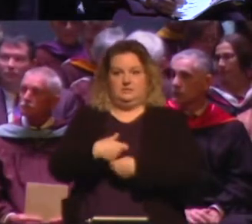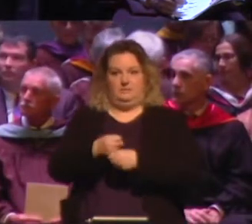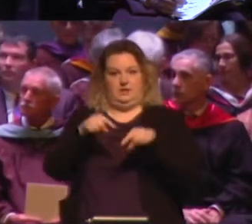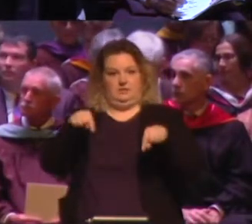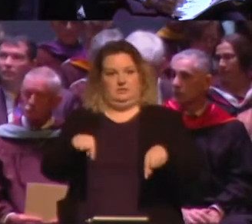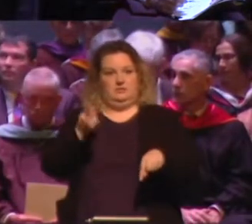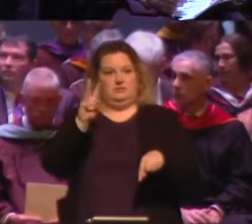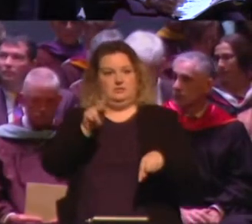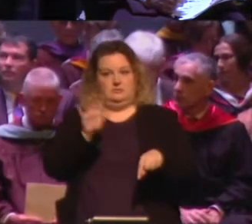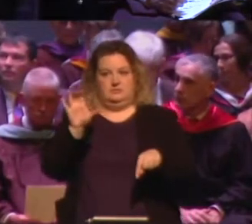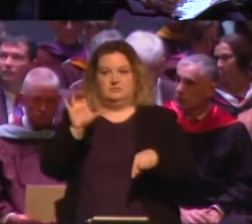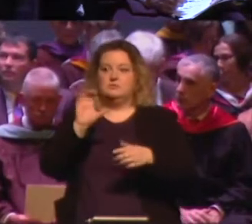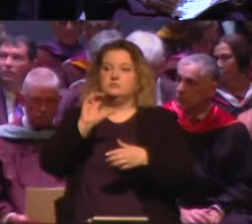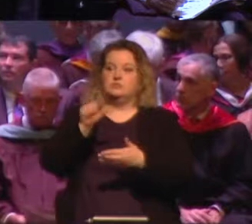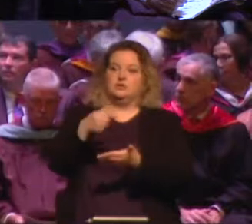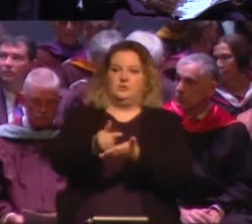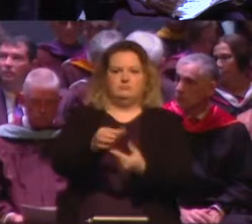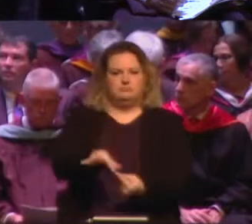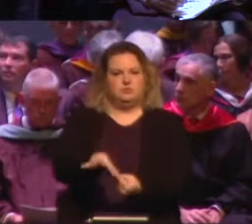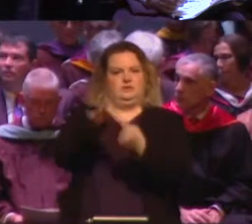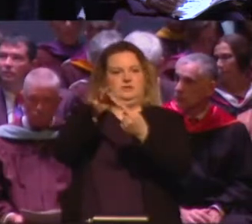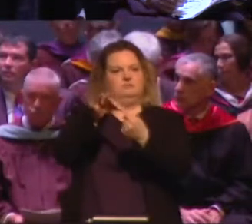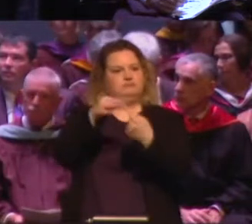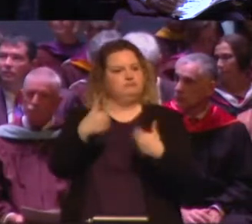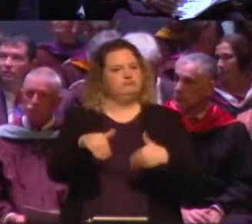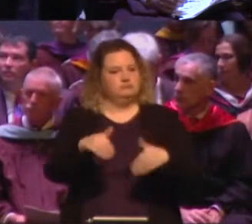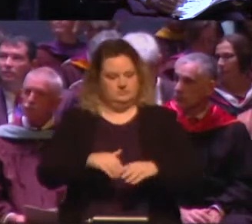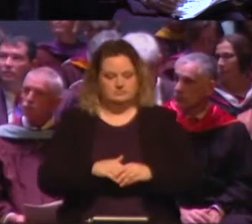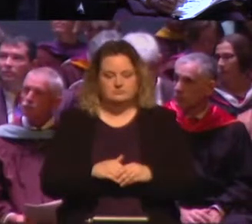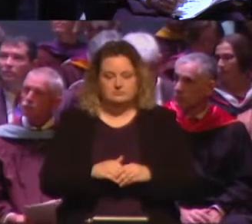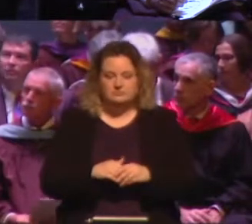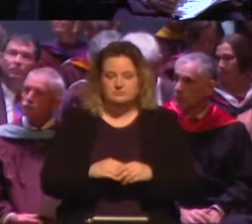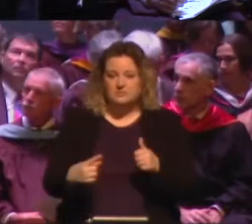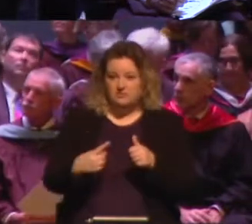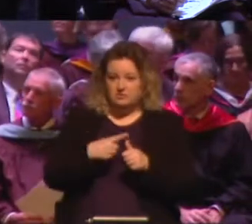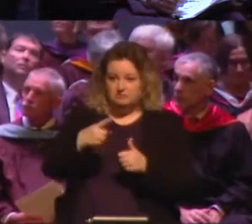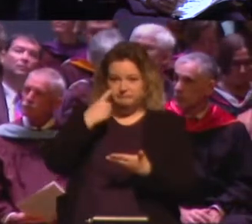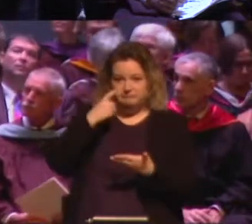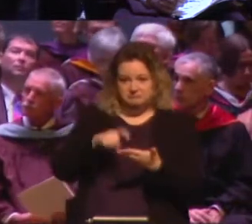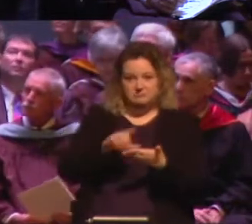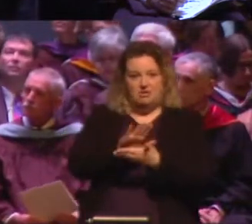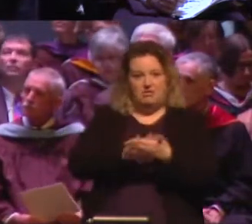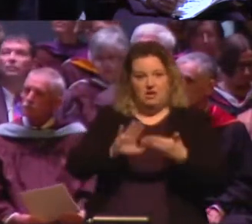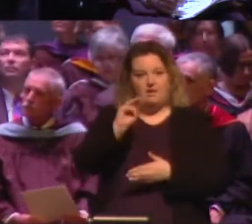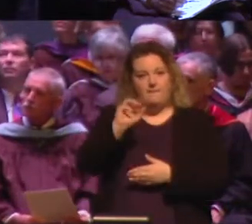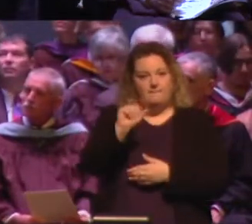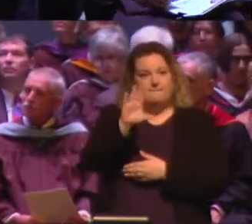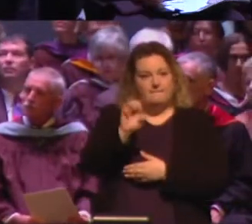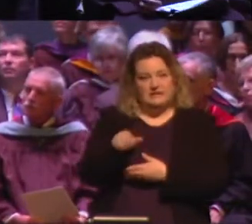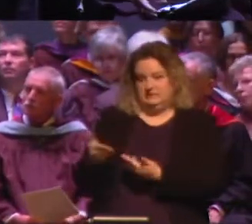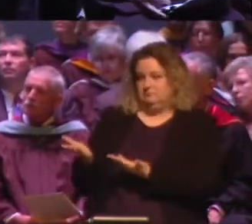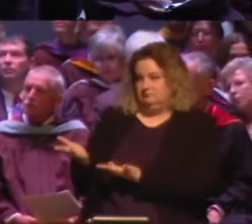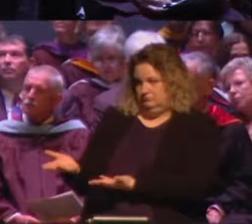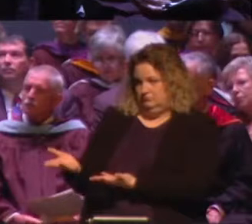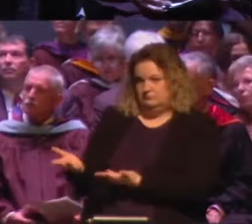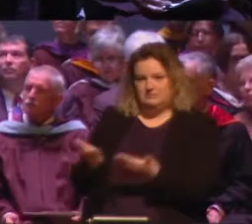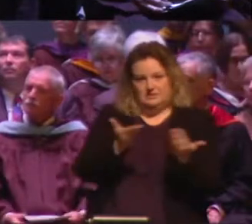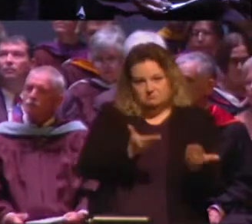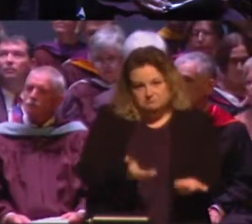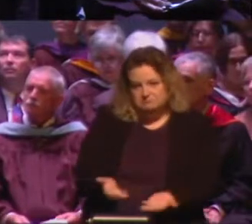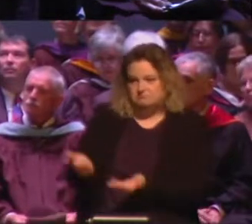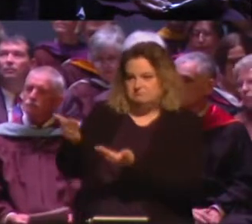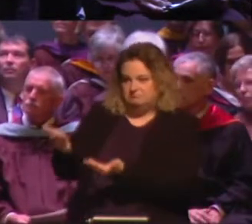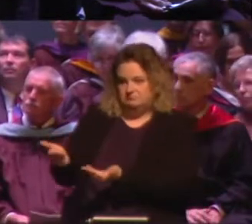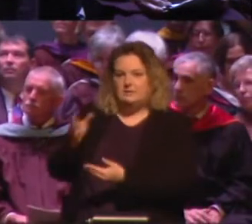Western Piedmont's graduation so unique and special. First, you probably noticed the college mace that is carried to the stage